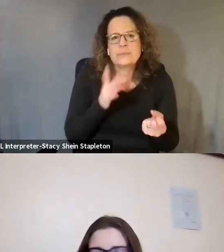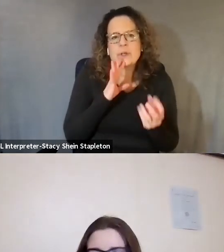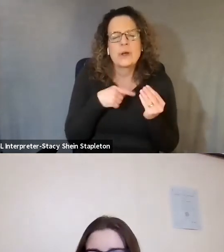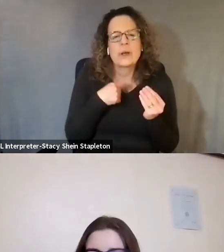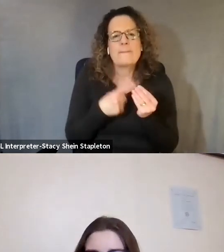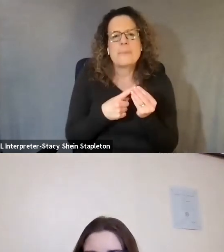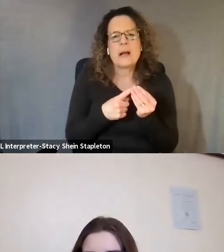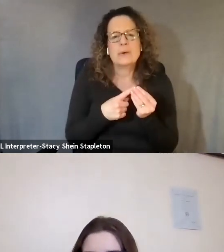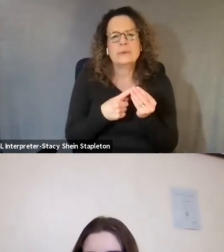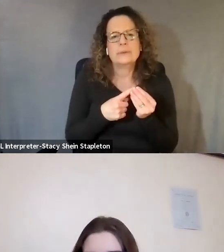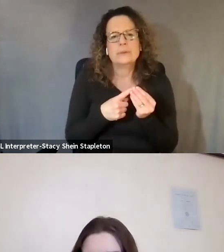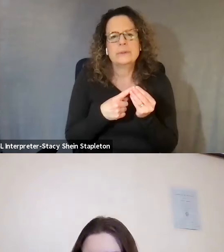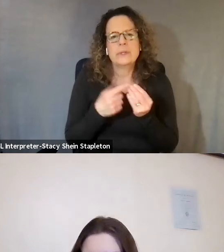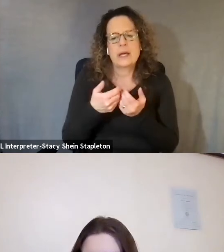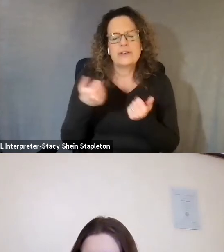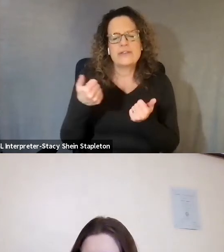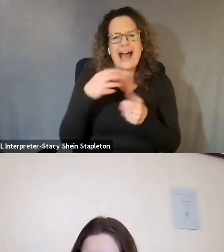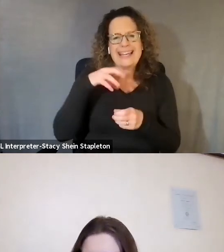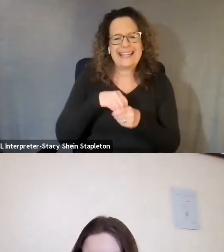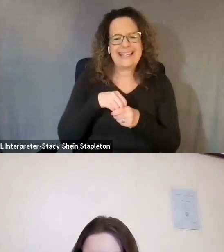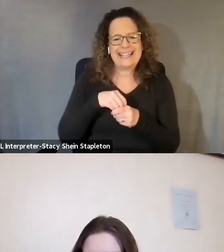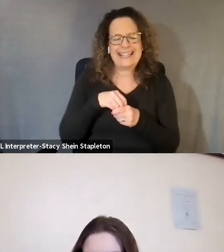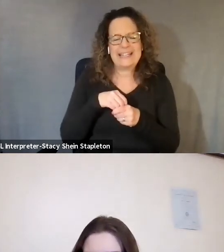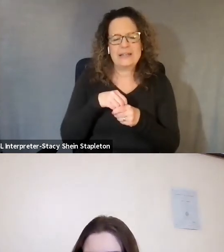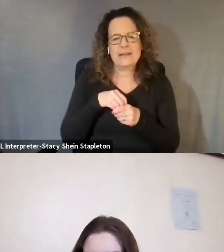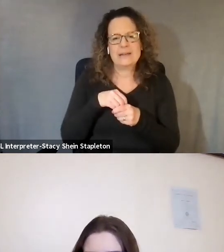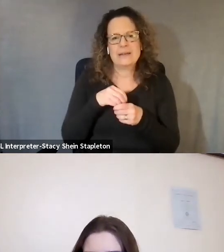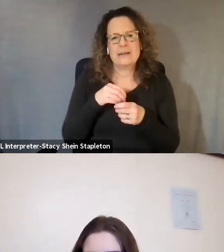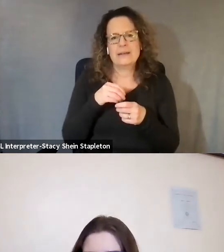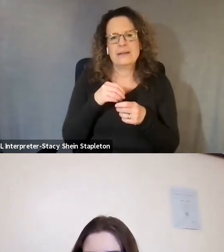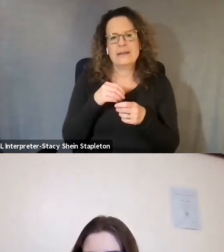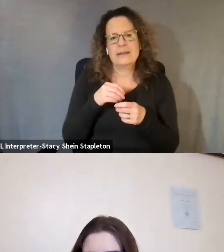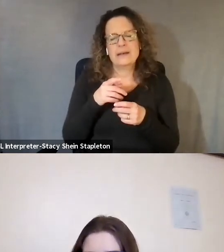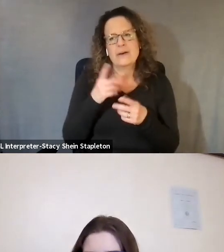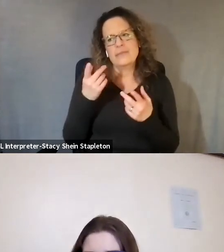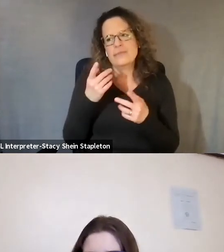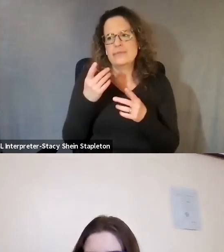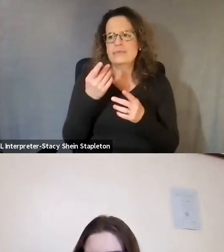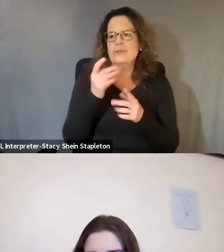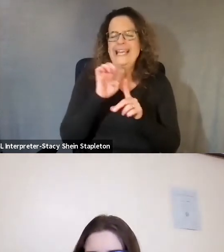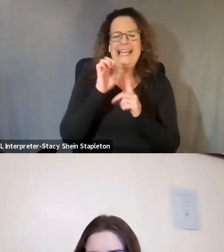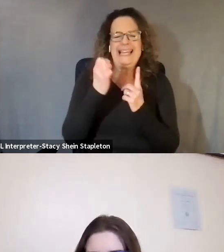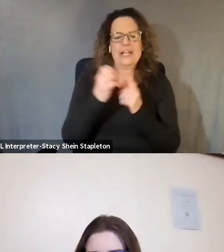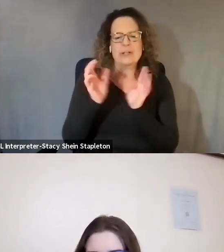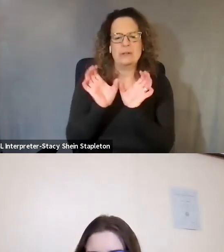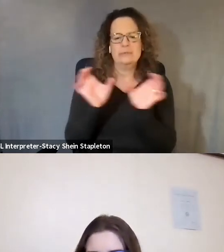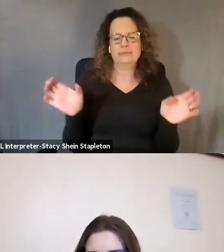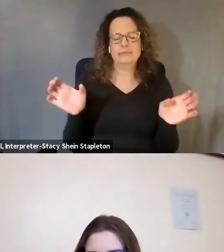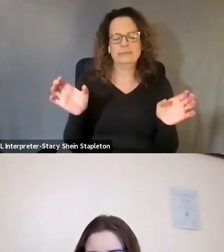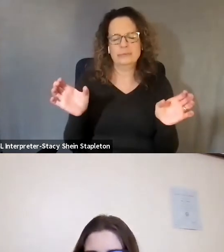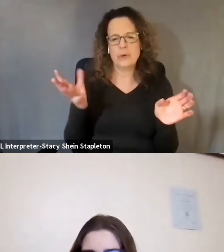about a divide in the context of an ecological divide, so that we